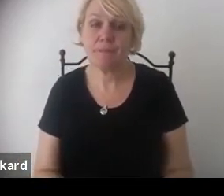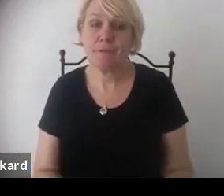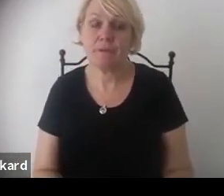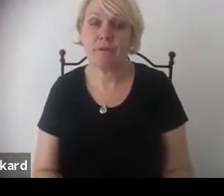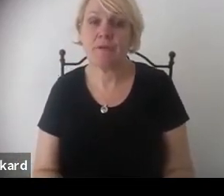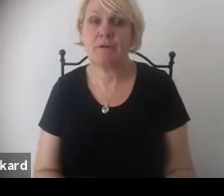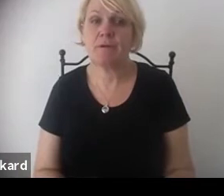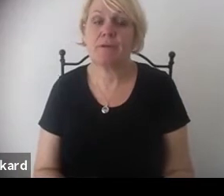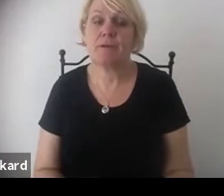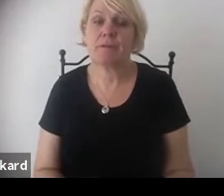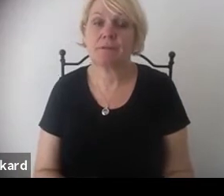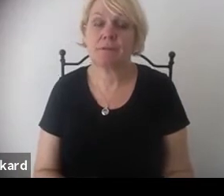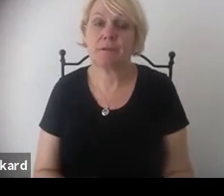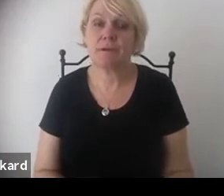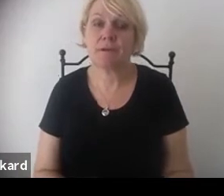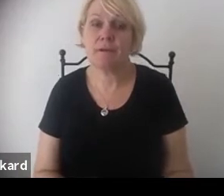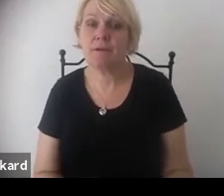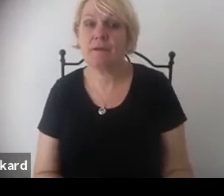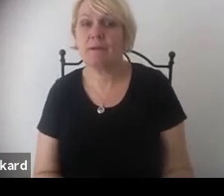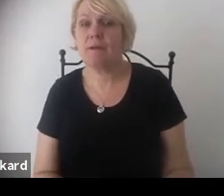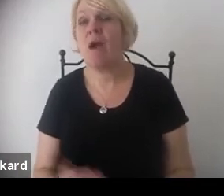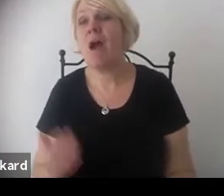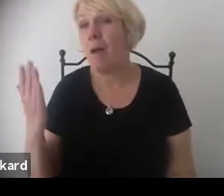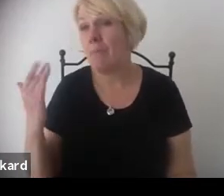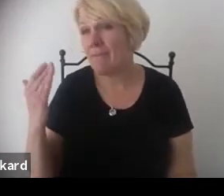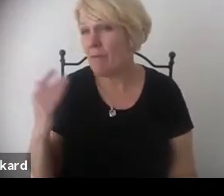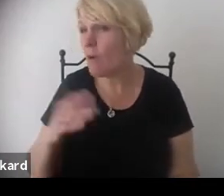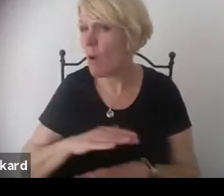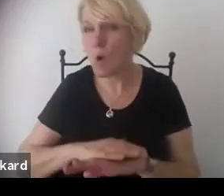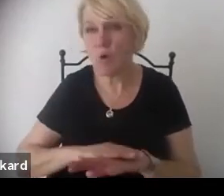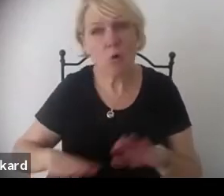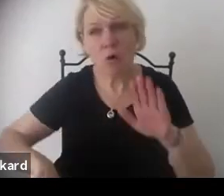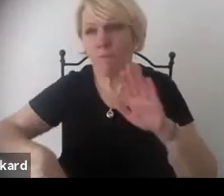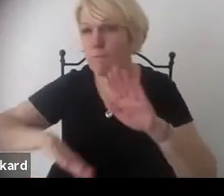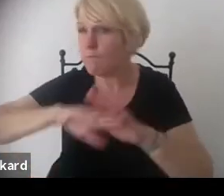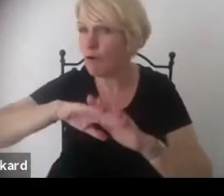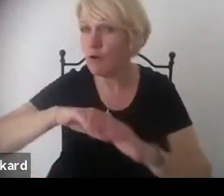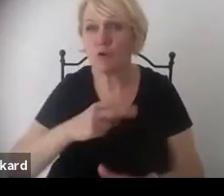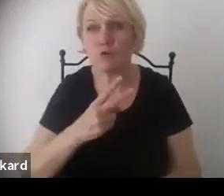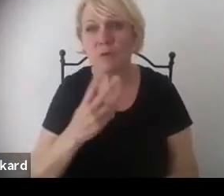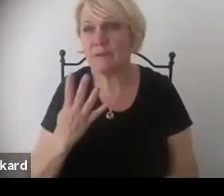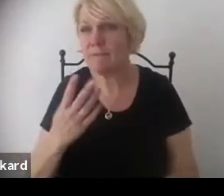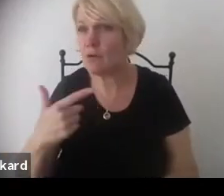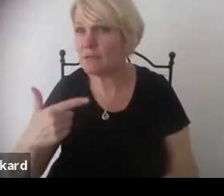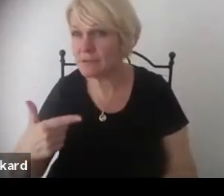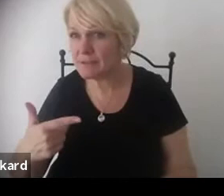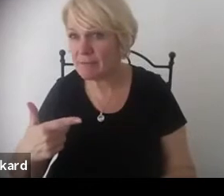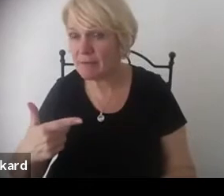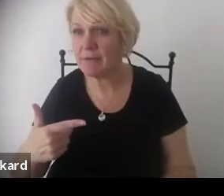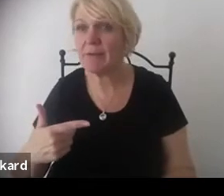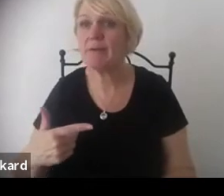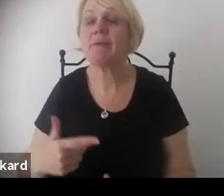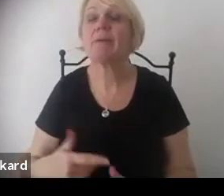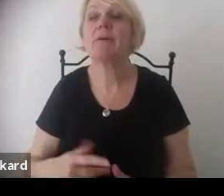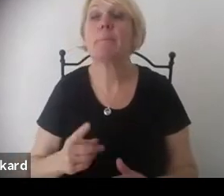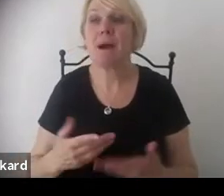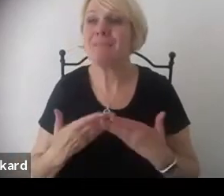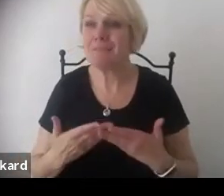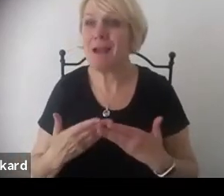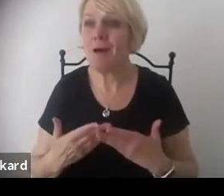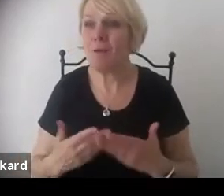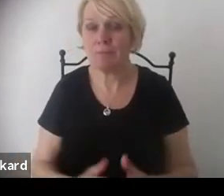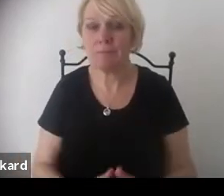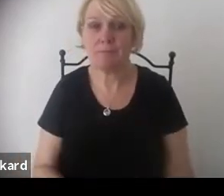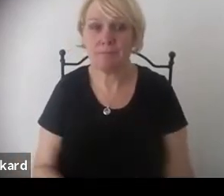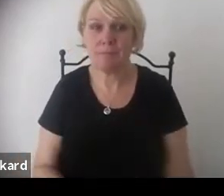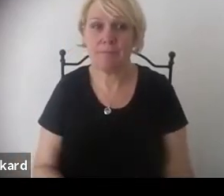wasn't 24/7, and it also wasn't serving the whole of our catchment across the 3 boroughs. And that was